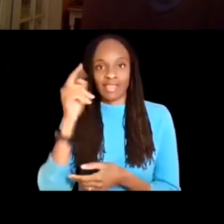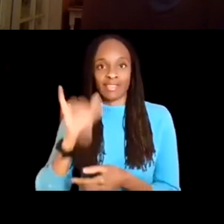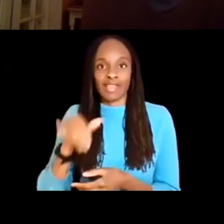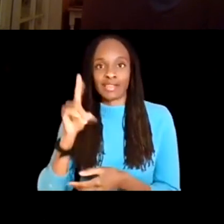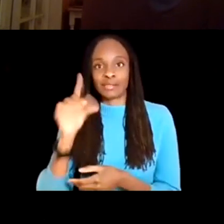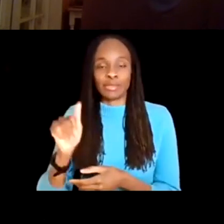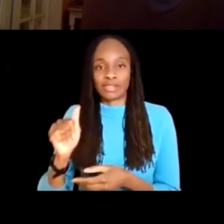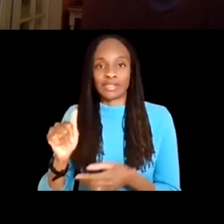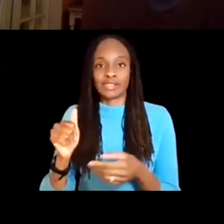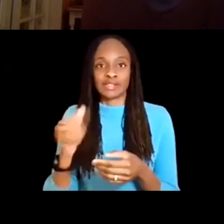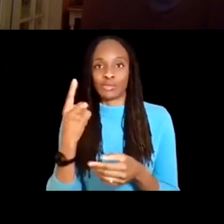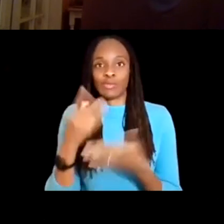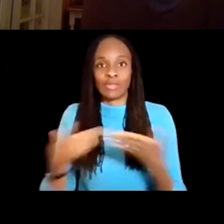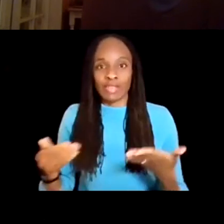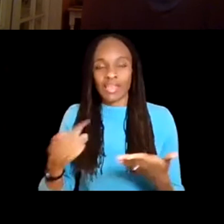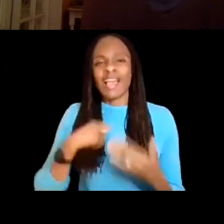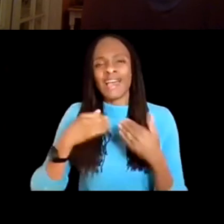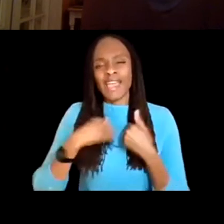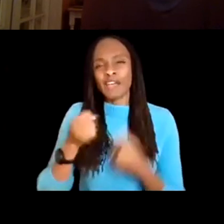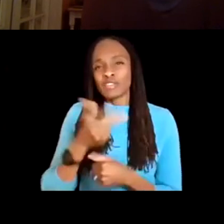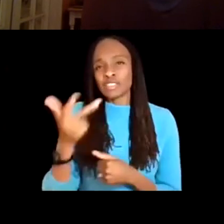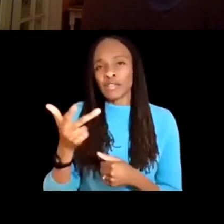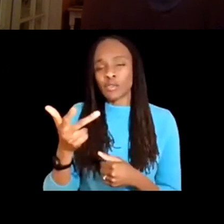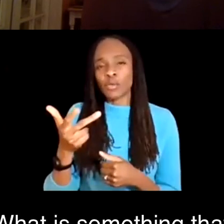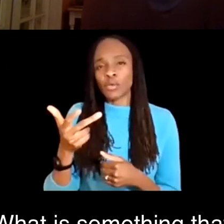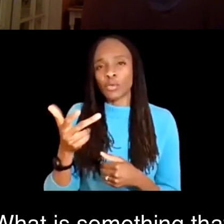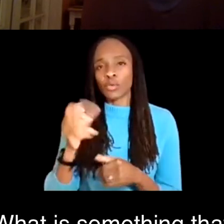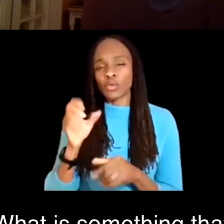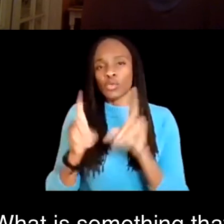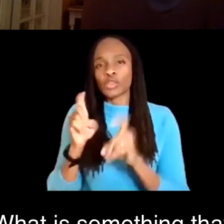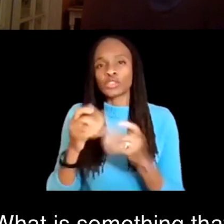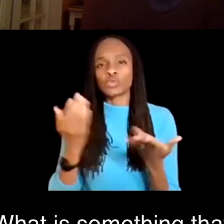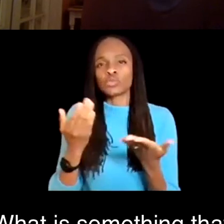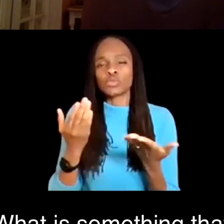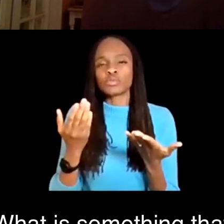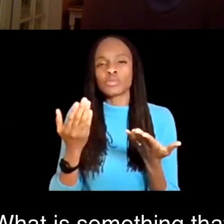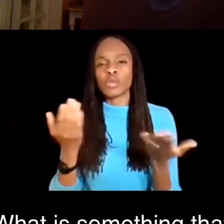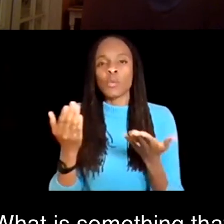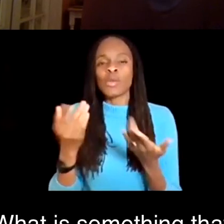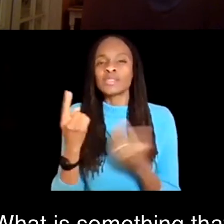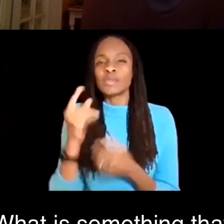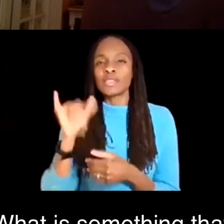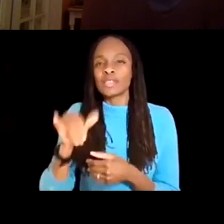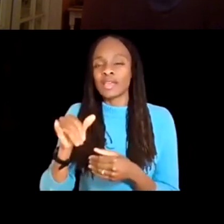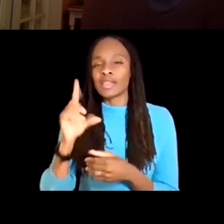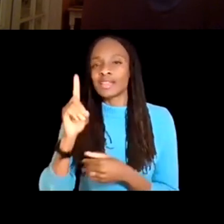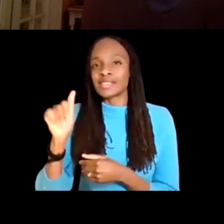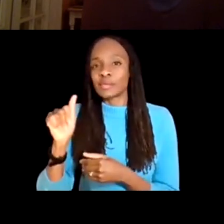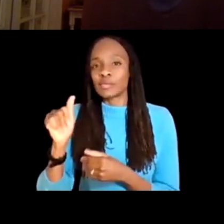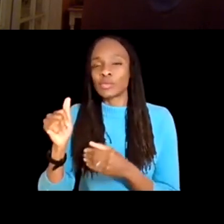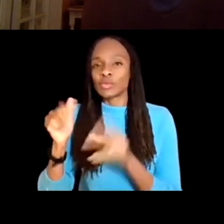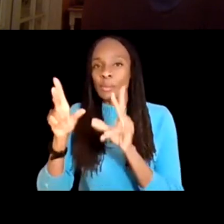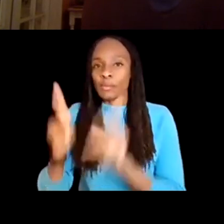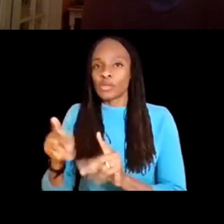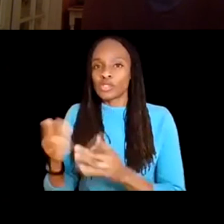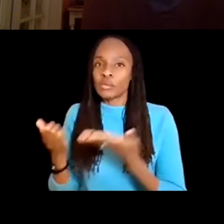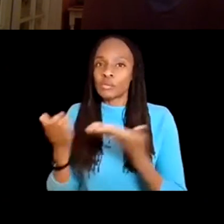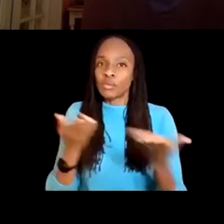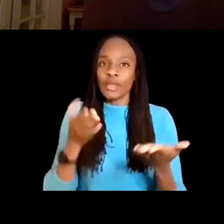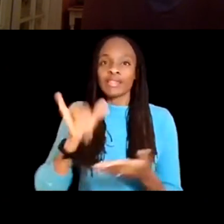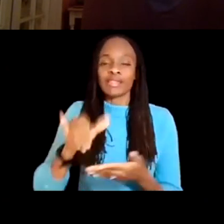to that question, but I'd like to hear what yours are. What is something that a disabled person brings that people might not